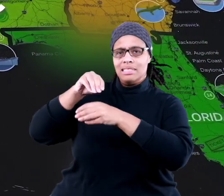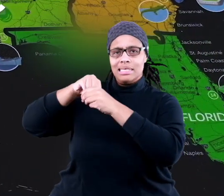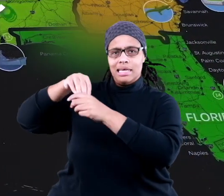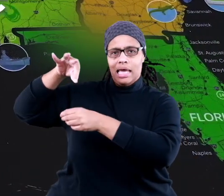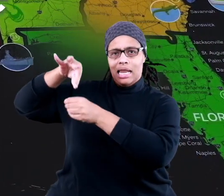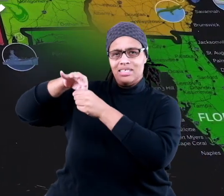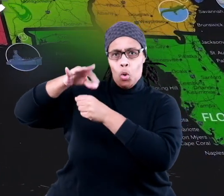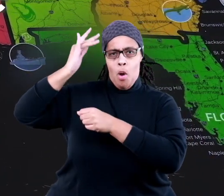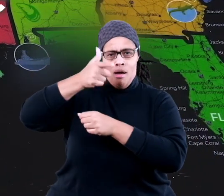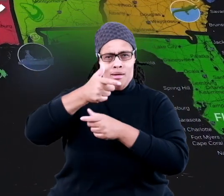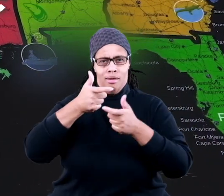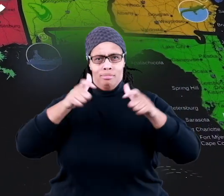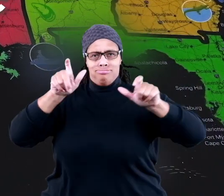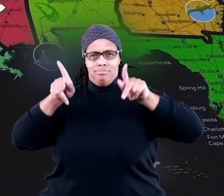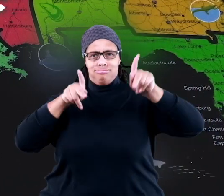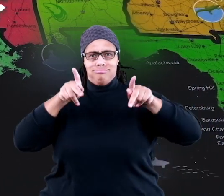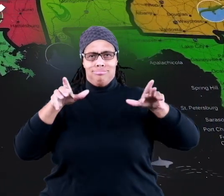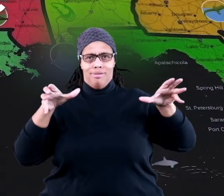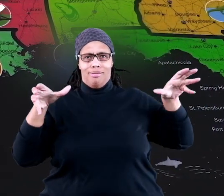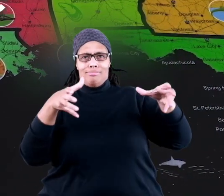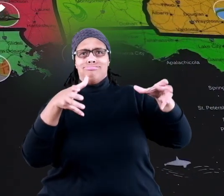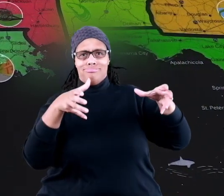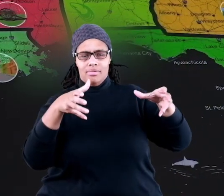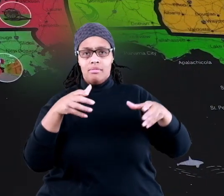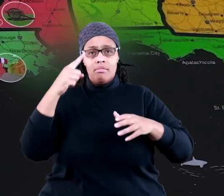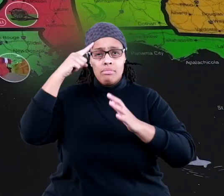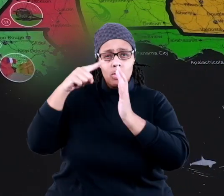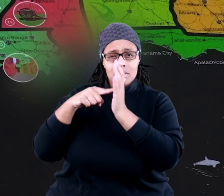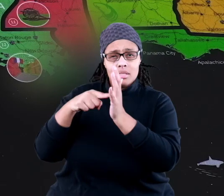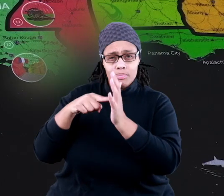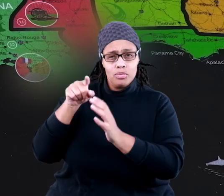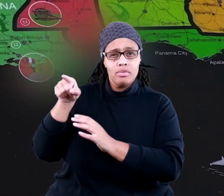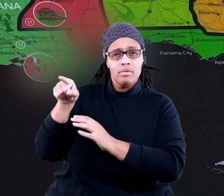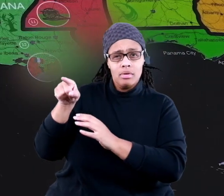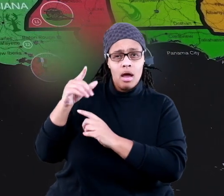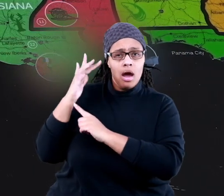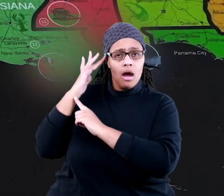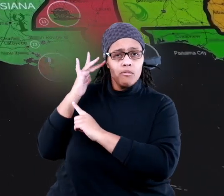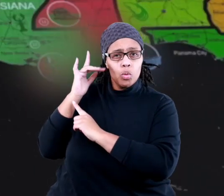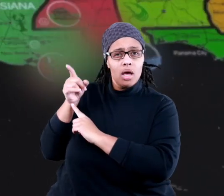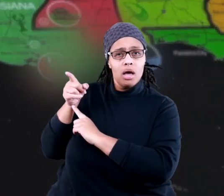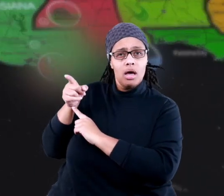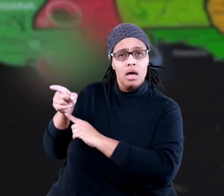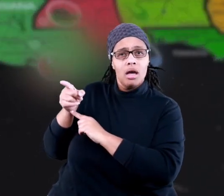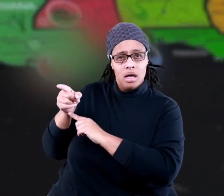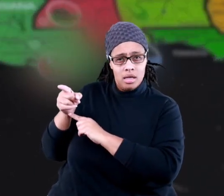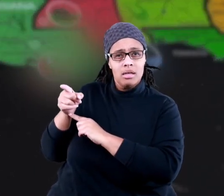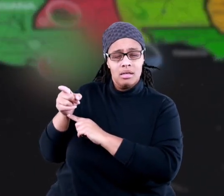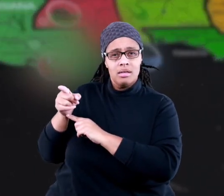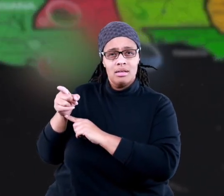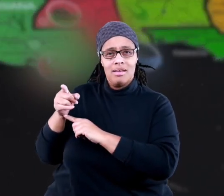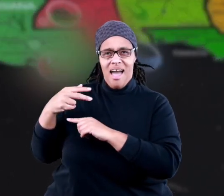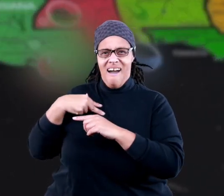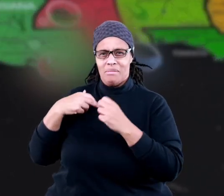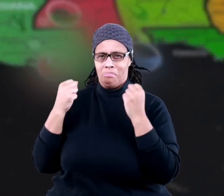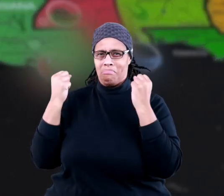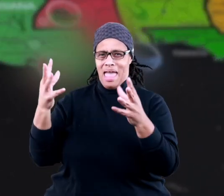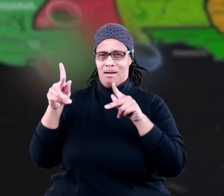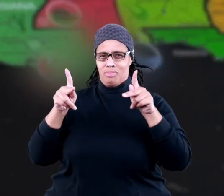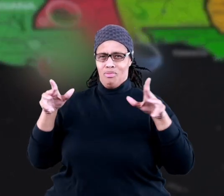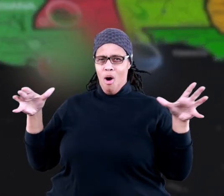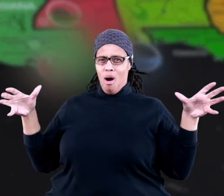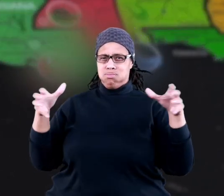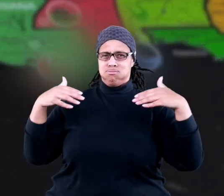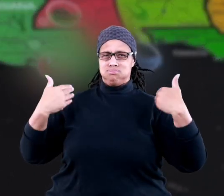election because they had the largest population. So, for example, A state like California, with lots